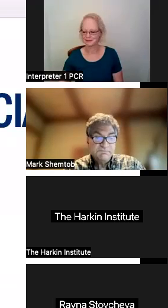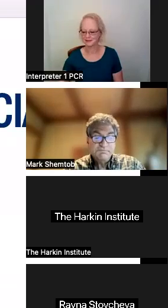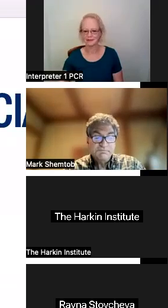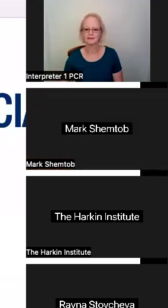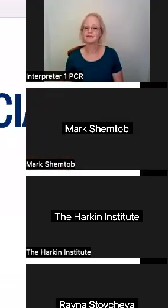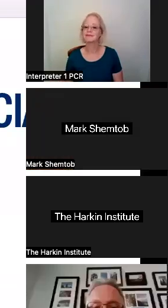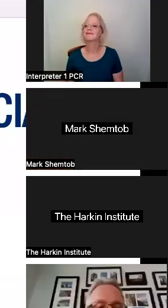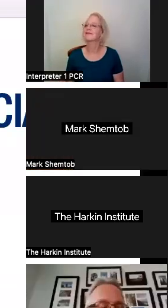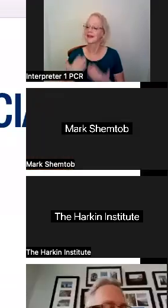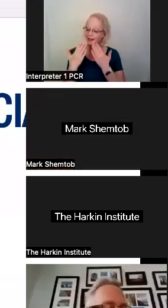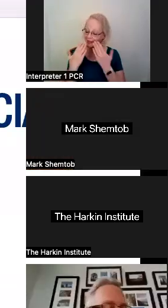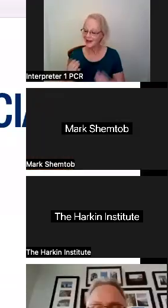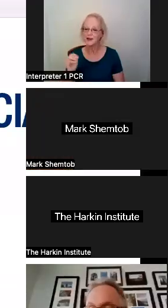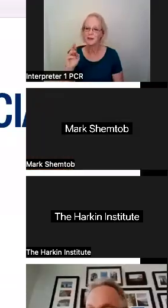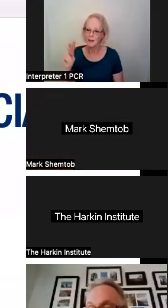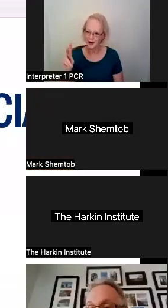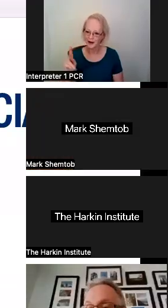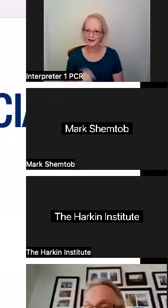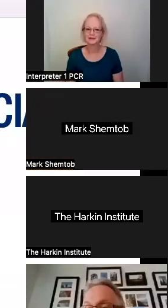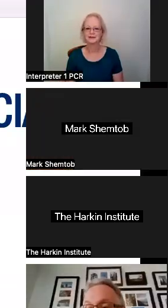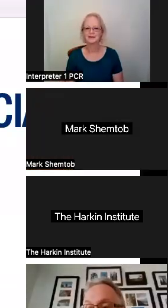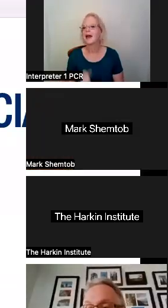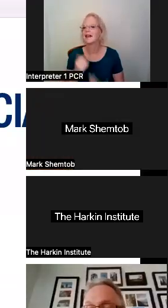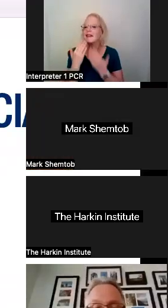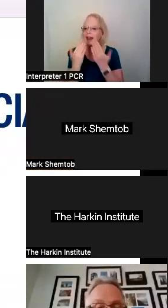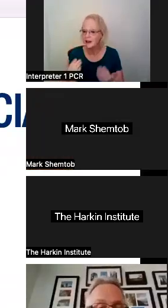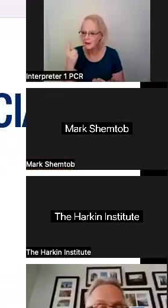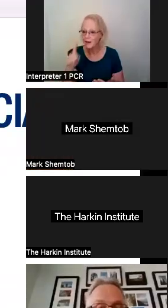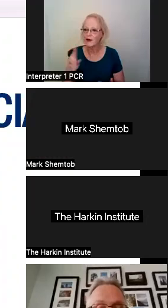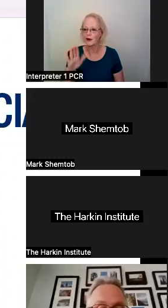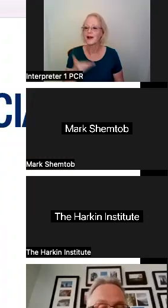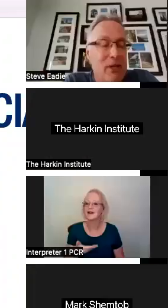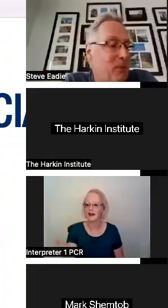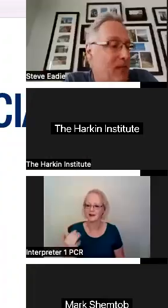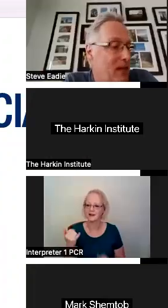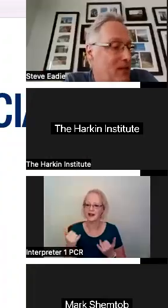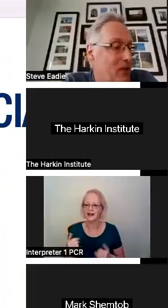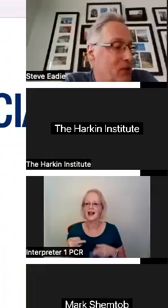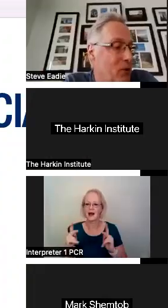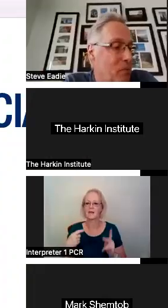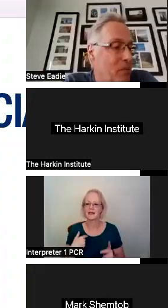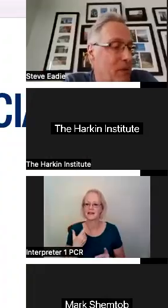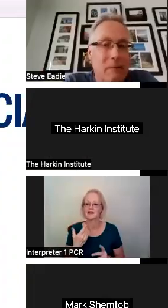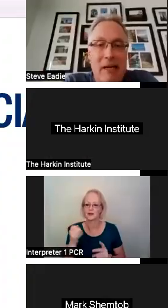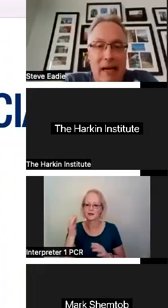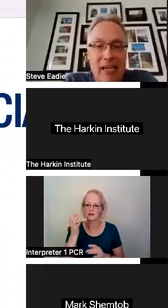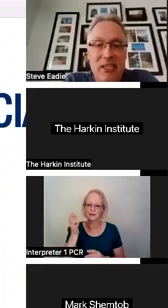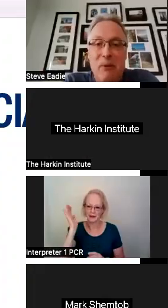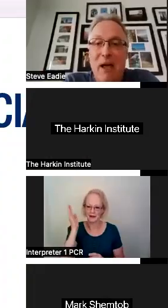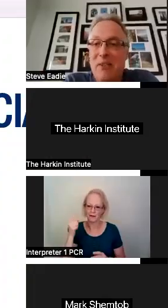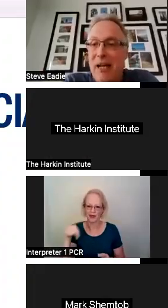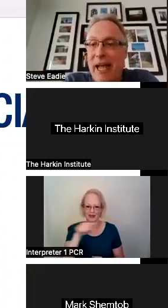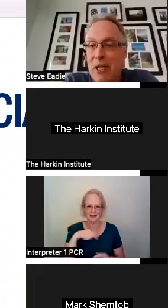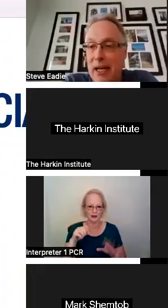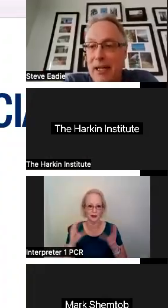Thank you, Mark. And thank you for the invite today to allow me to speak to this group. As